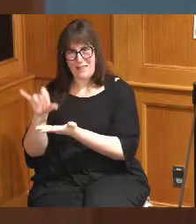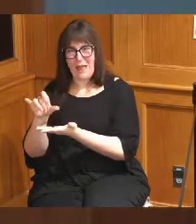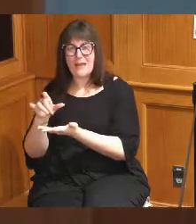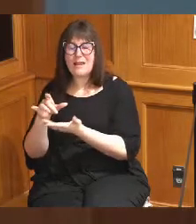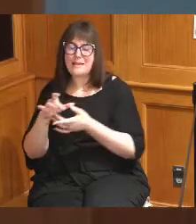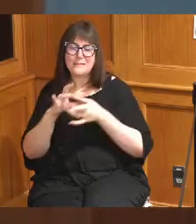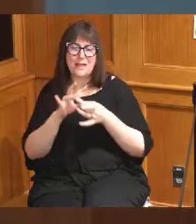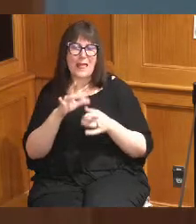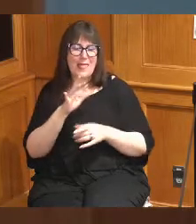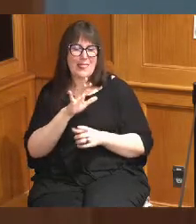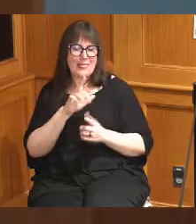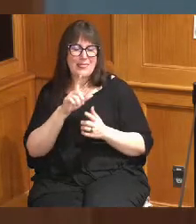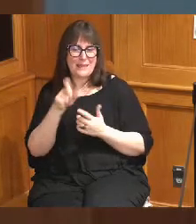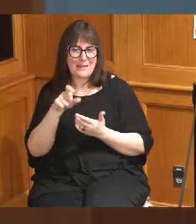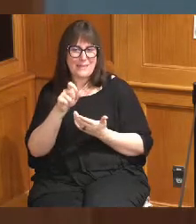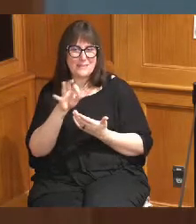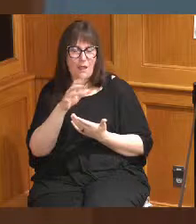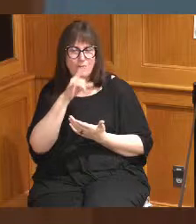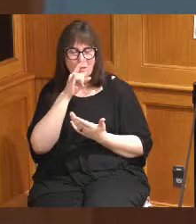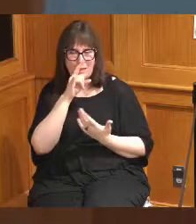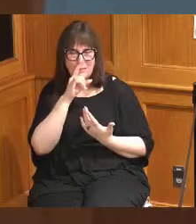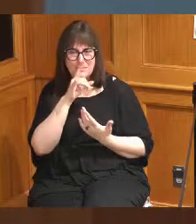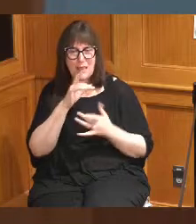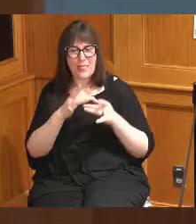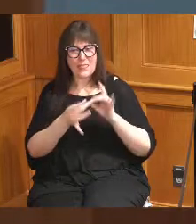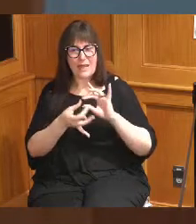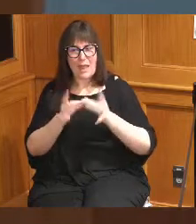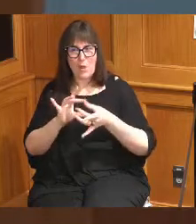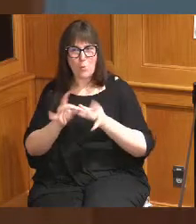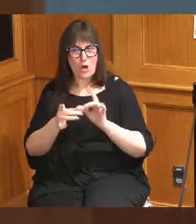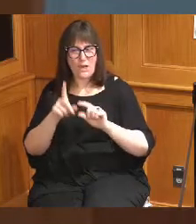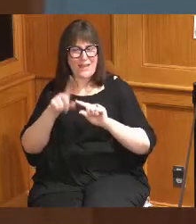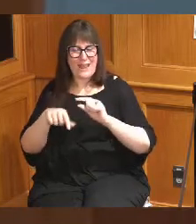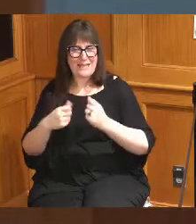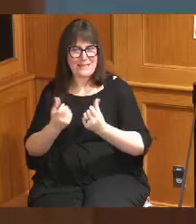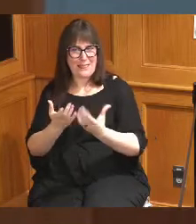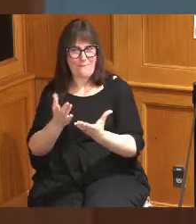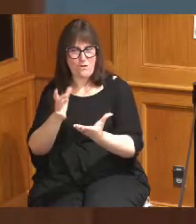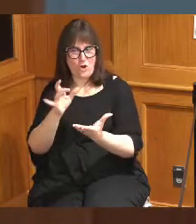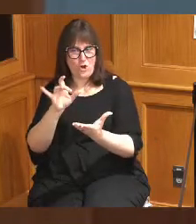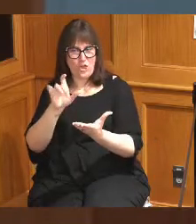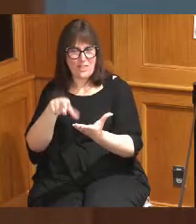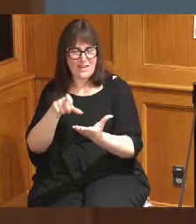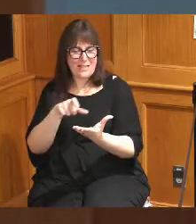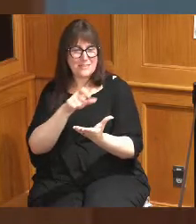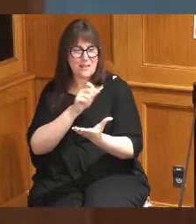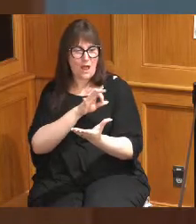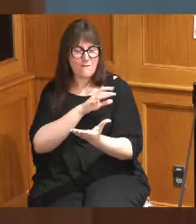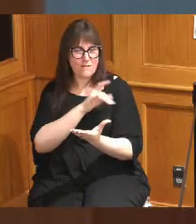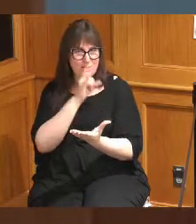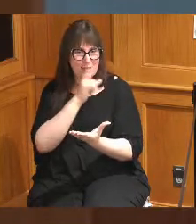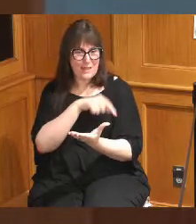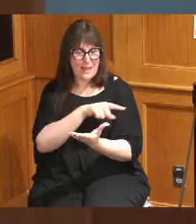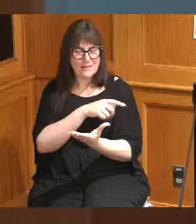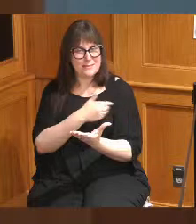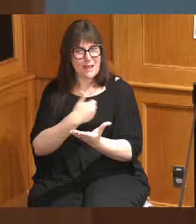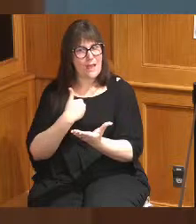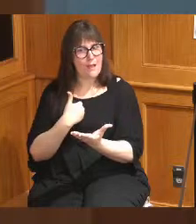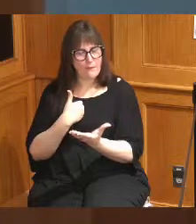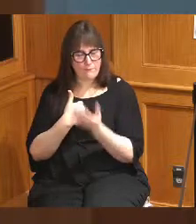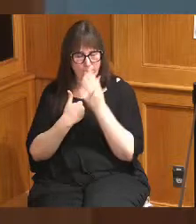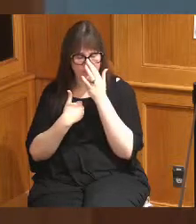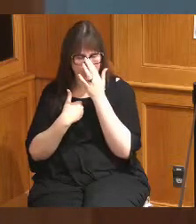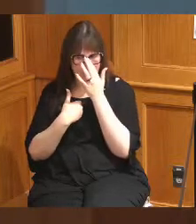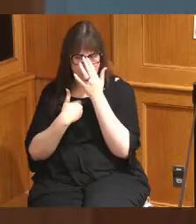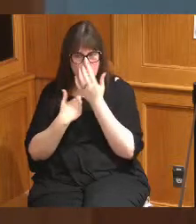children, where our network is just not able to deliver the needs that the children might have.